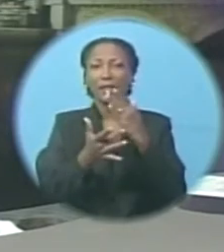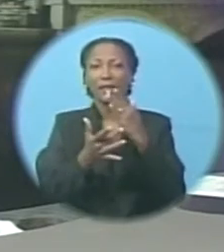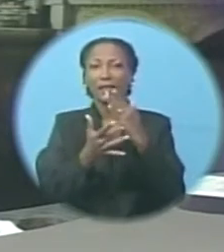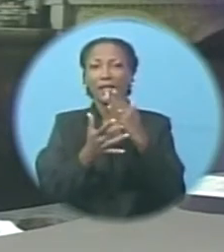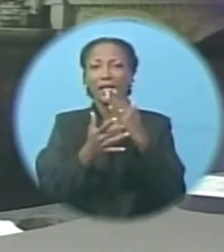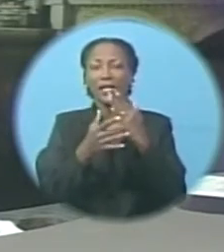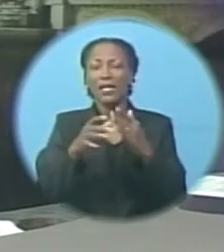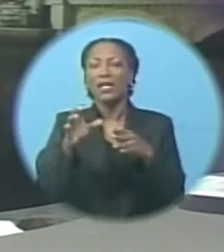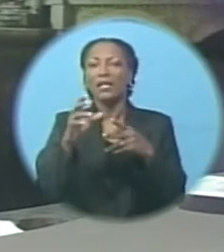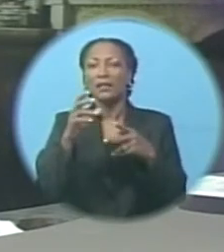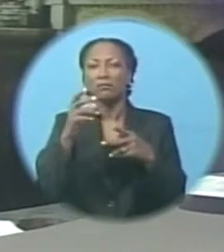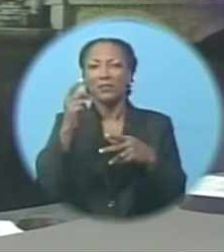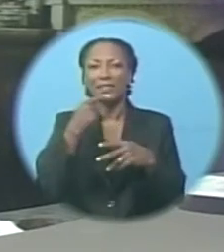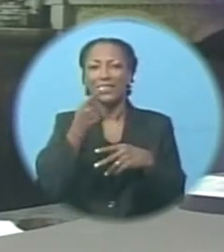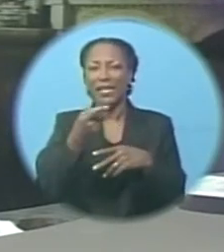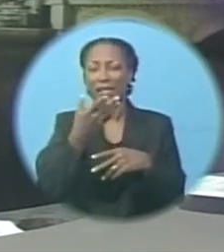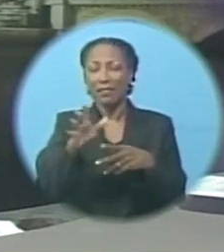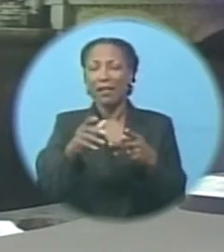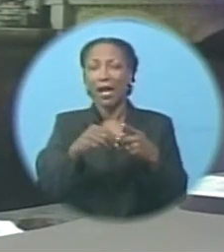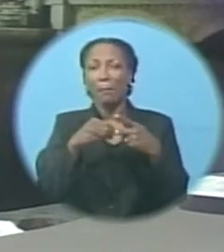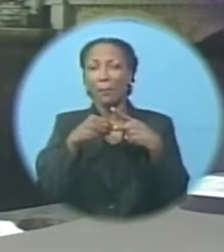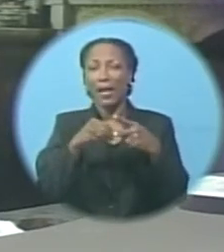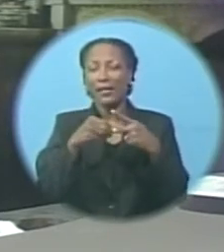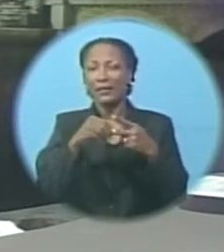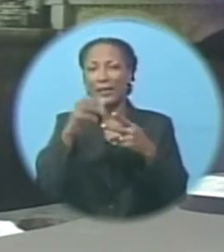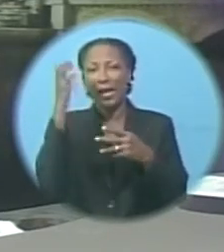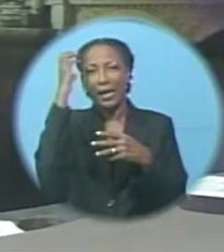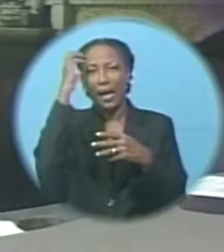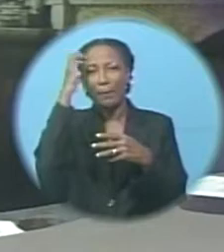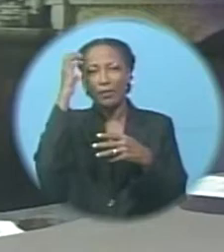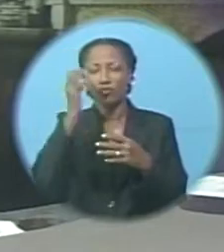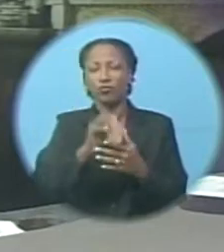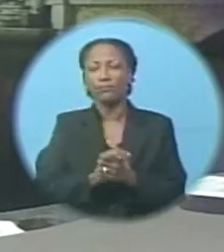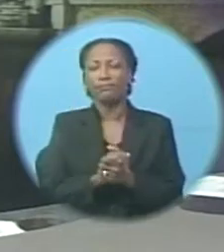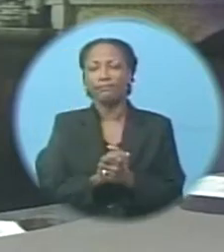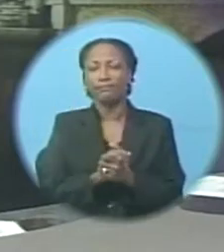local supermarket. Kent Jerson has the details.